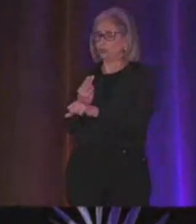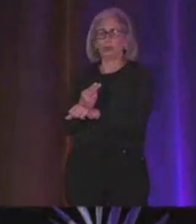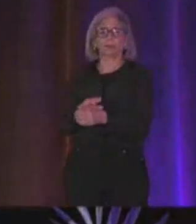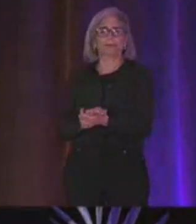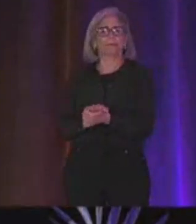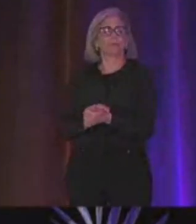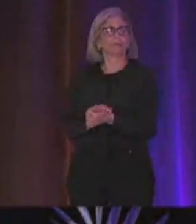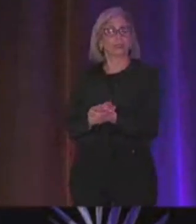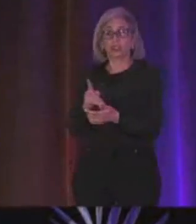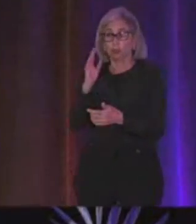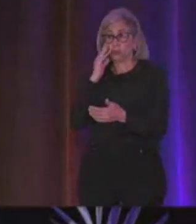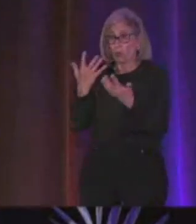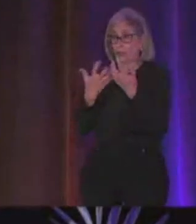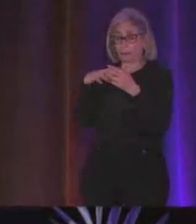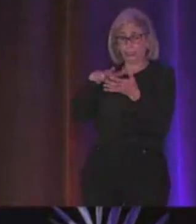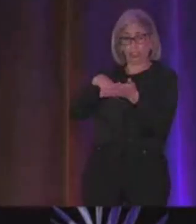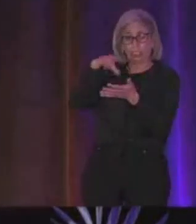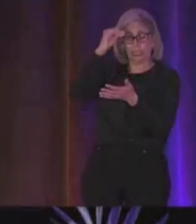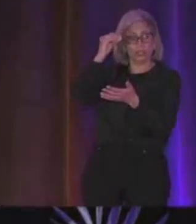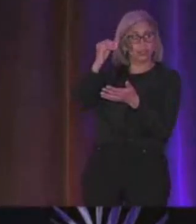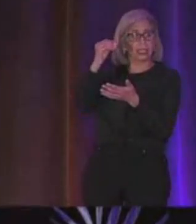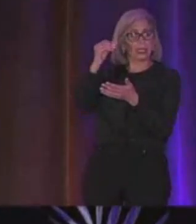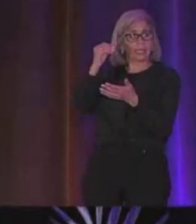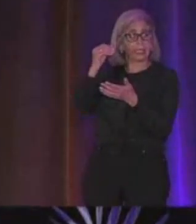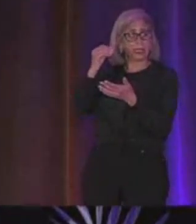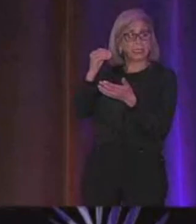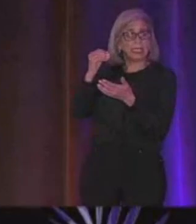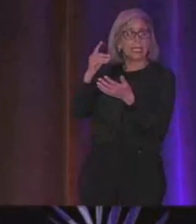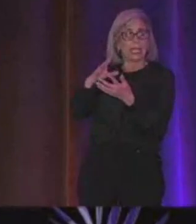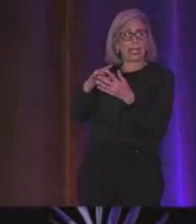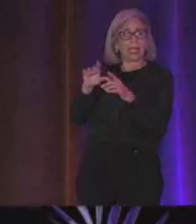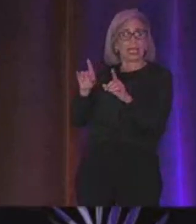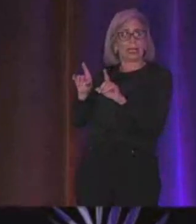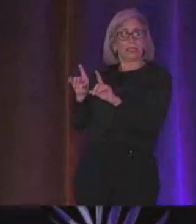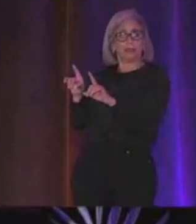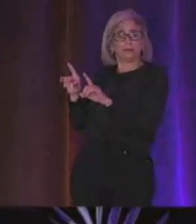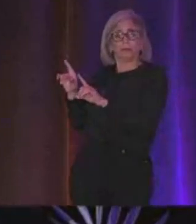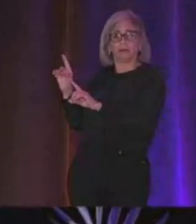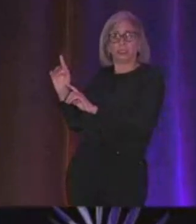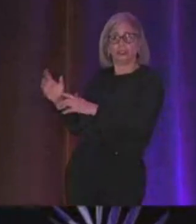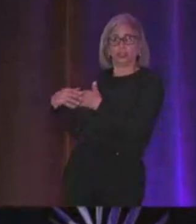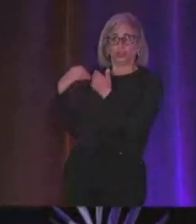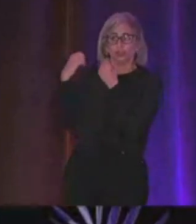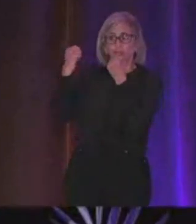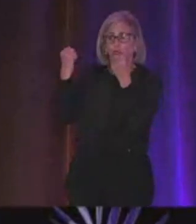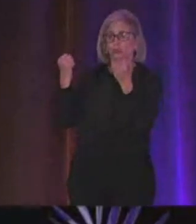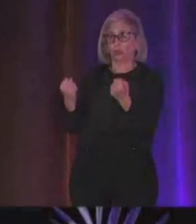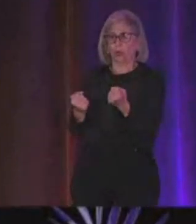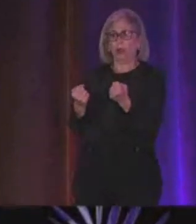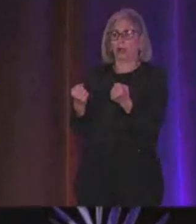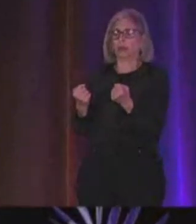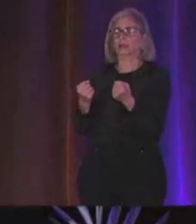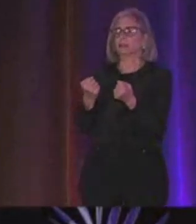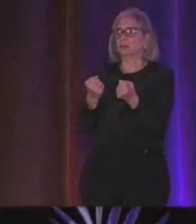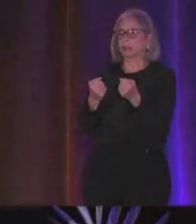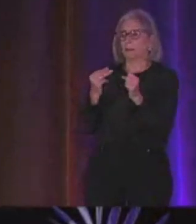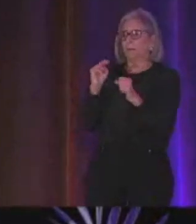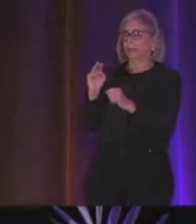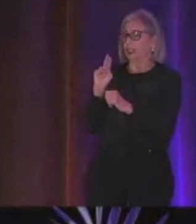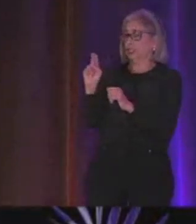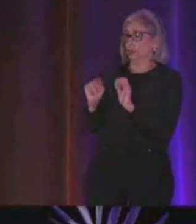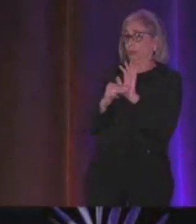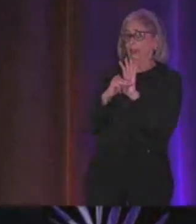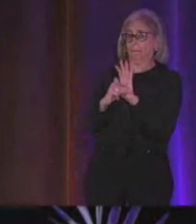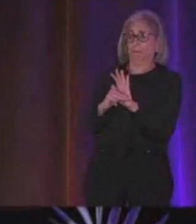Because we know that machine learning models are very much compute intensive, and of course we need like strong hardware. And also a lot